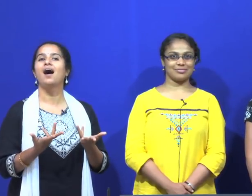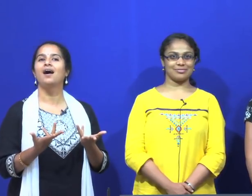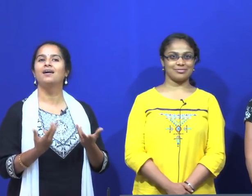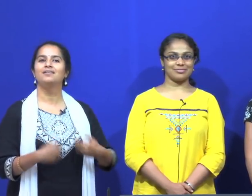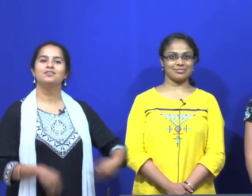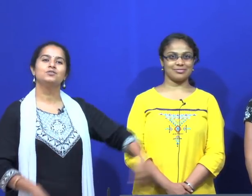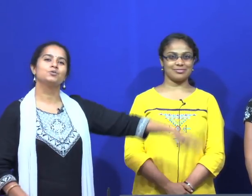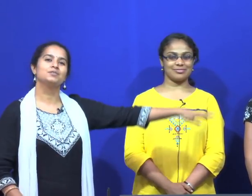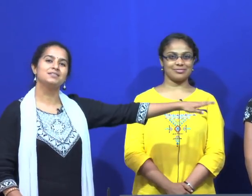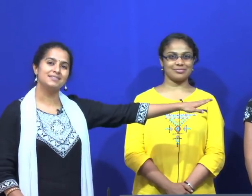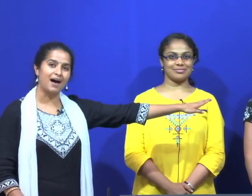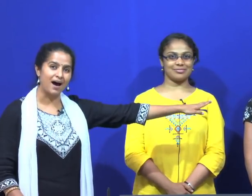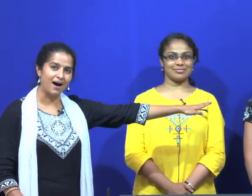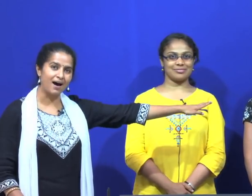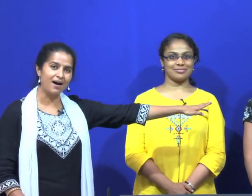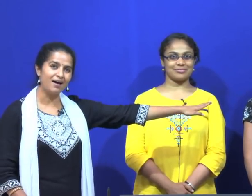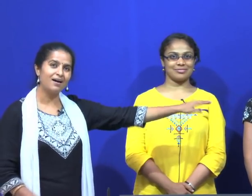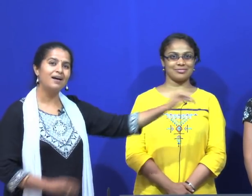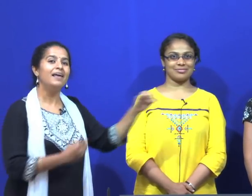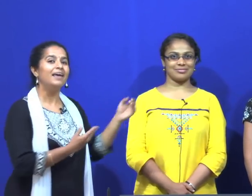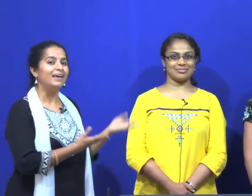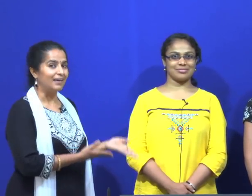Ka. So Sa,